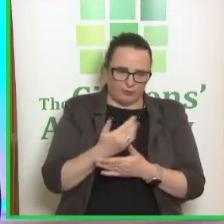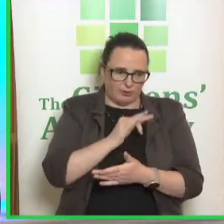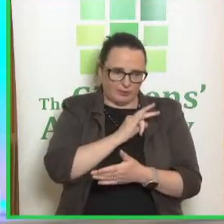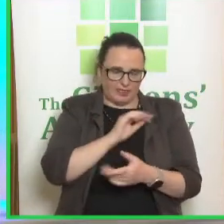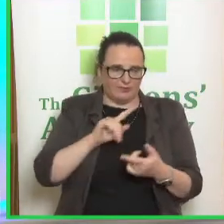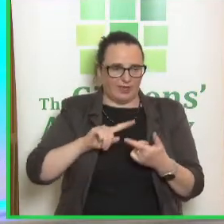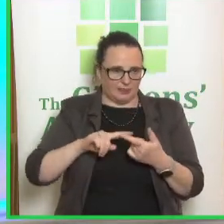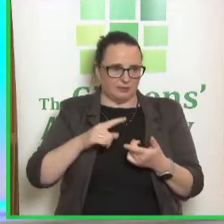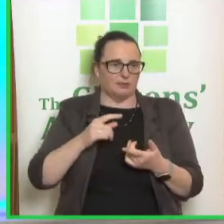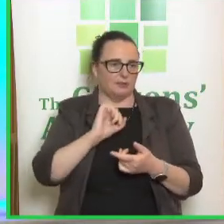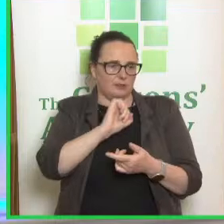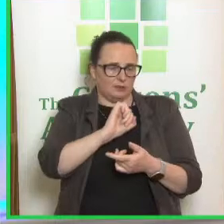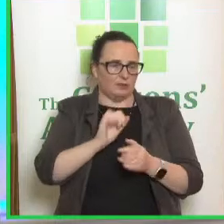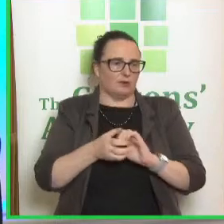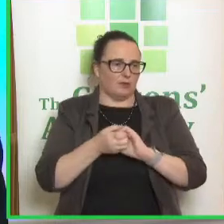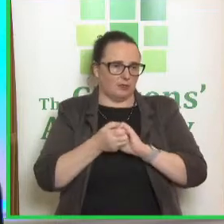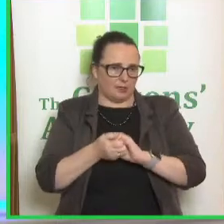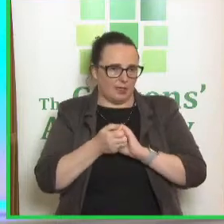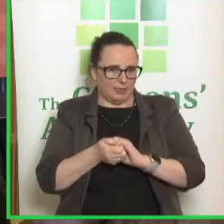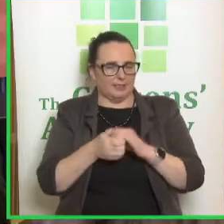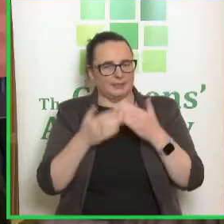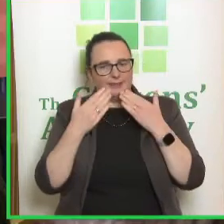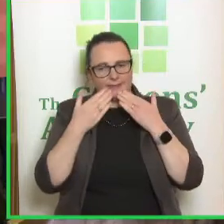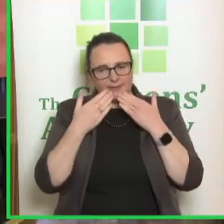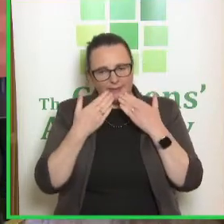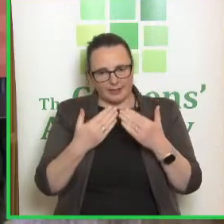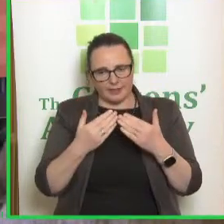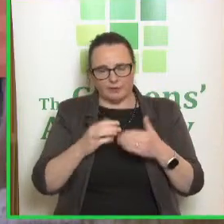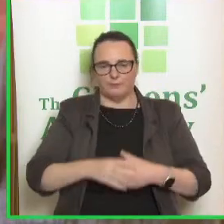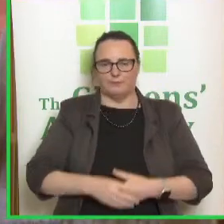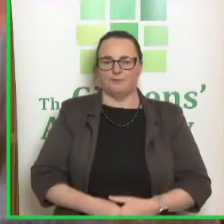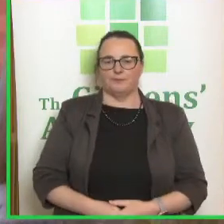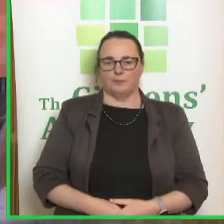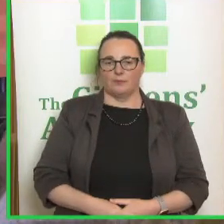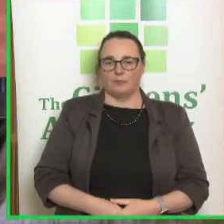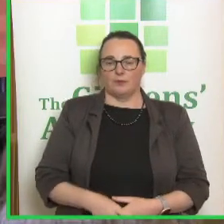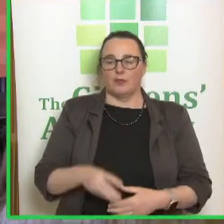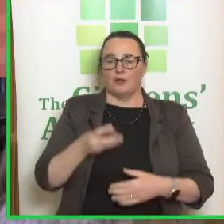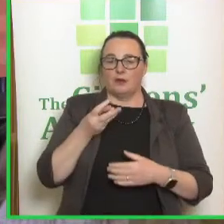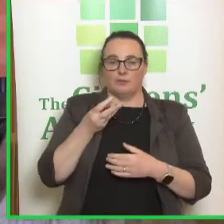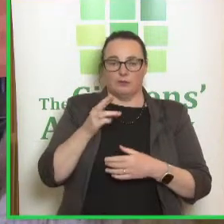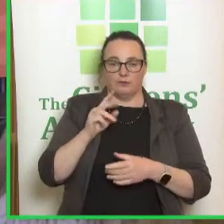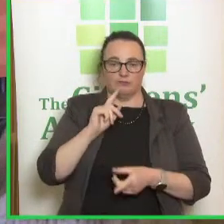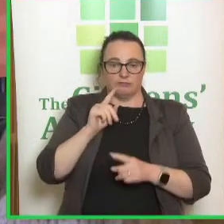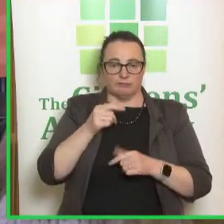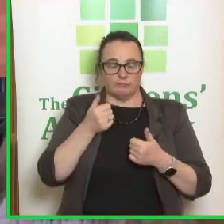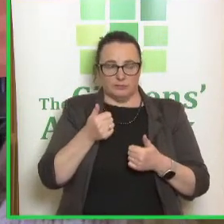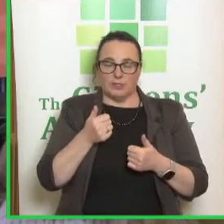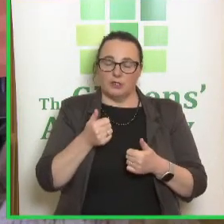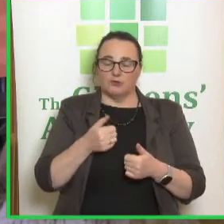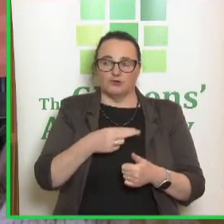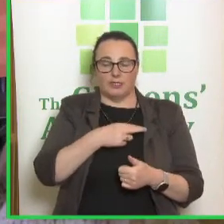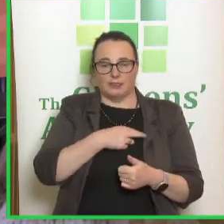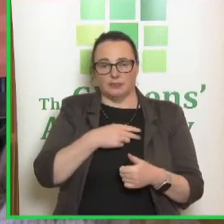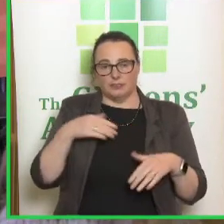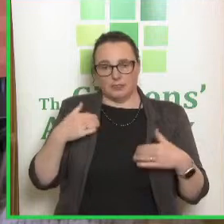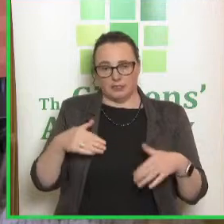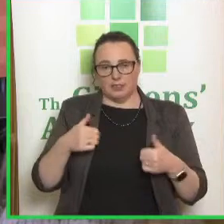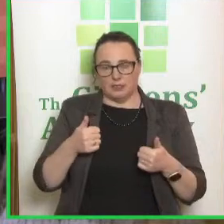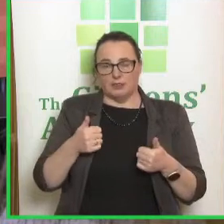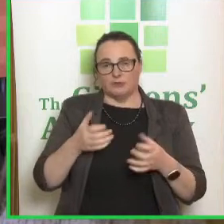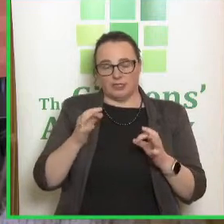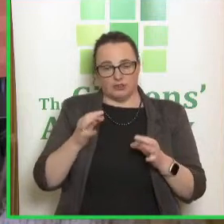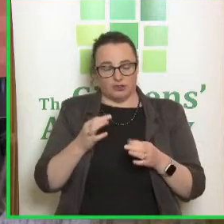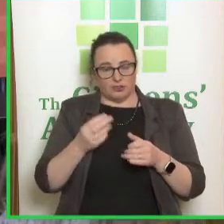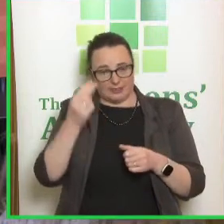Minister Butler and Taoiseach. Thank you very much. And I think, just a brief comment, the Minister, I want to say we got a greater understanding